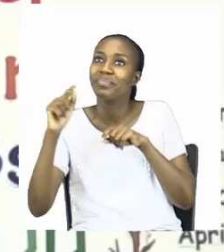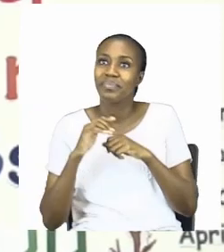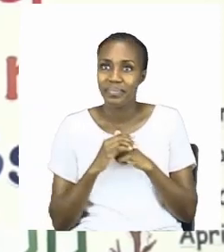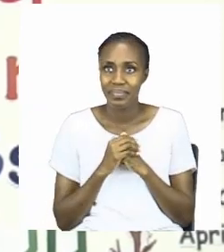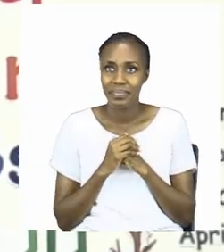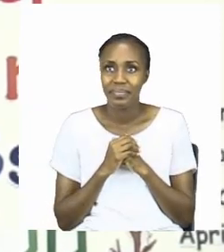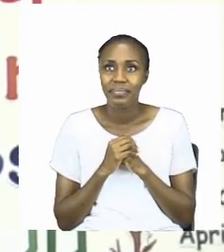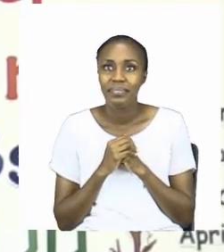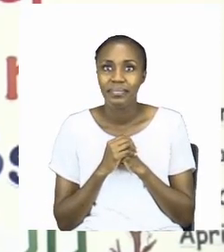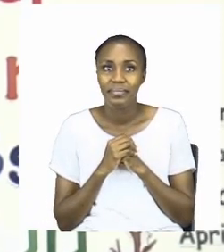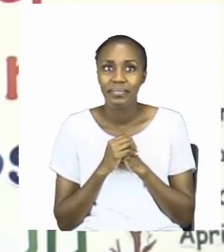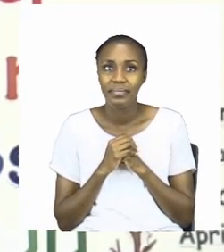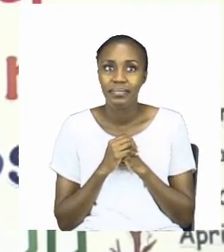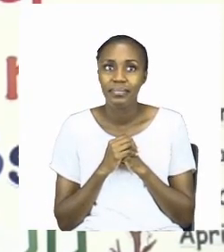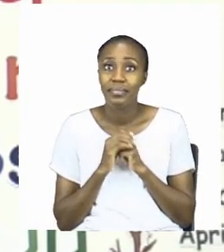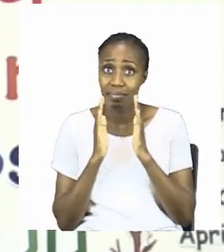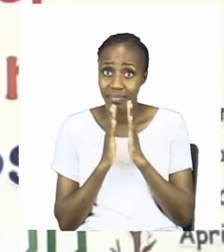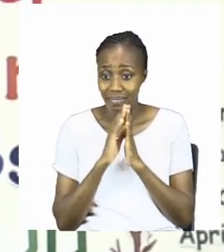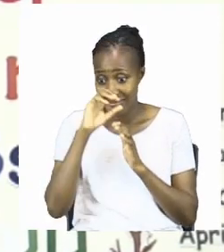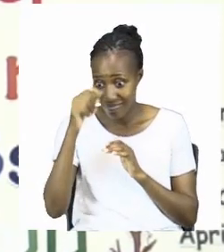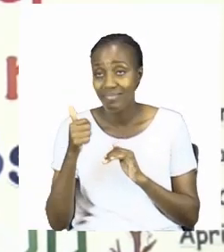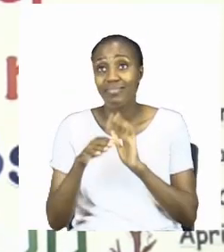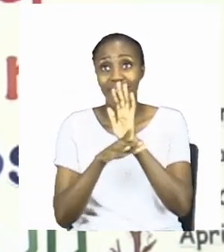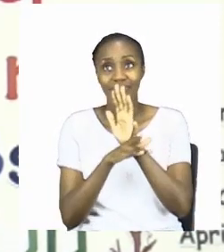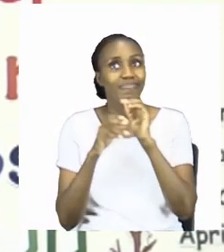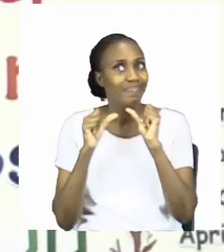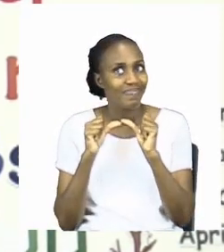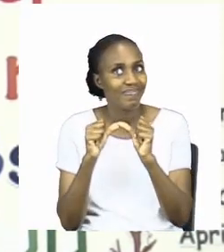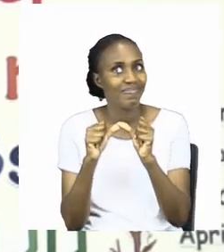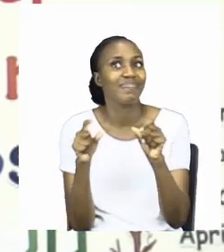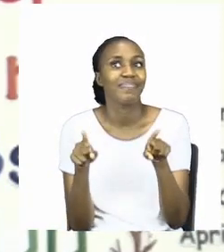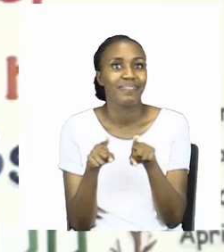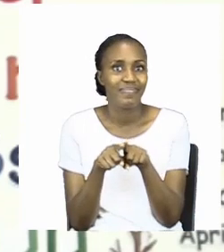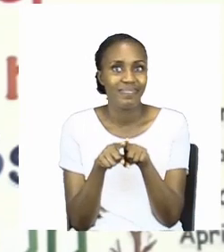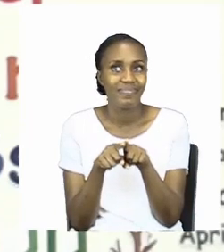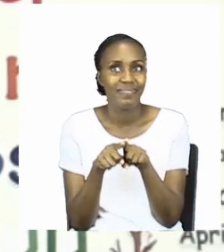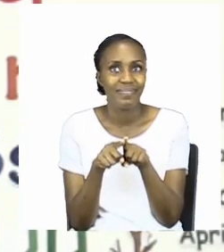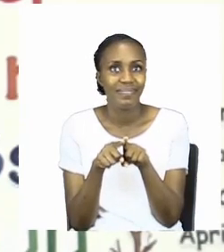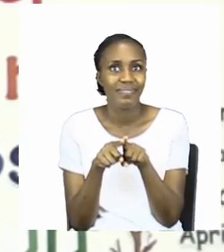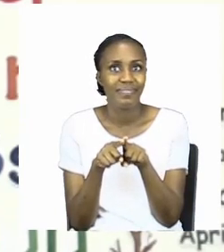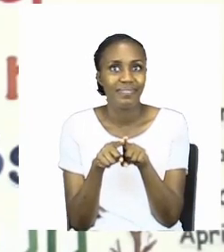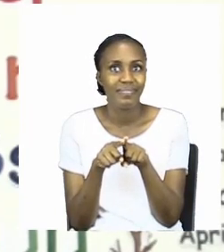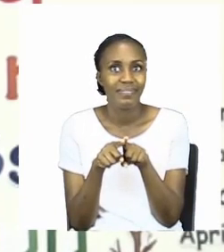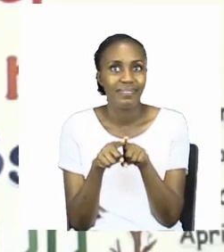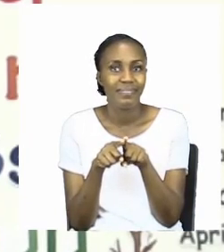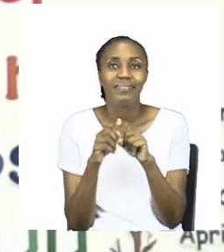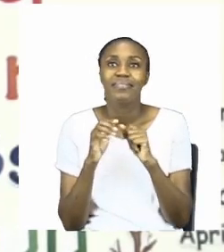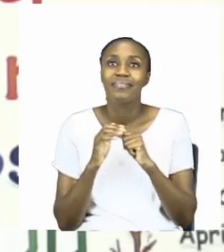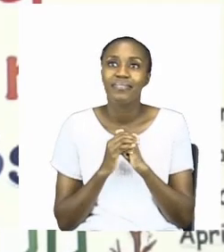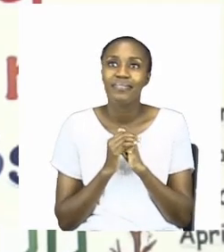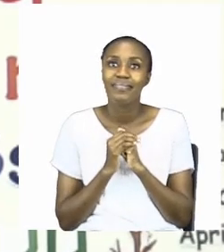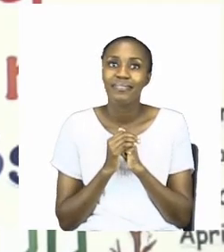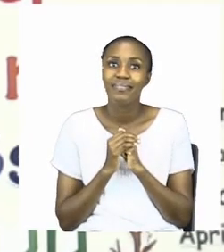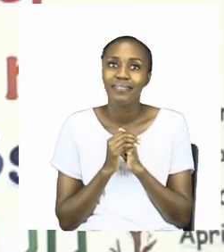there. So you have to go ahead and match the fruit with a tree. So